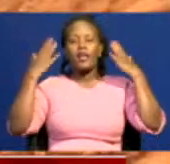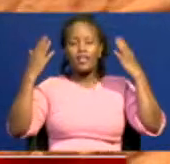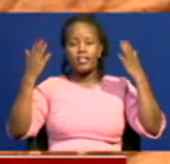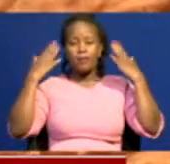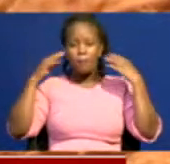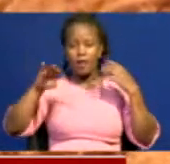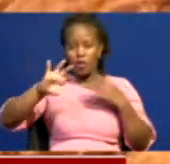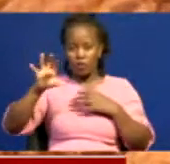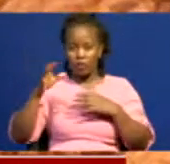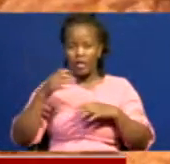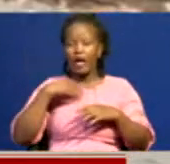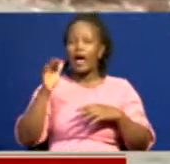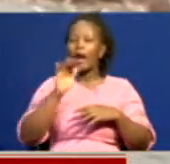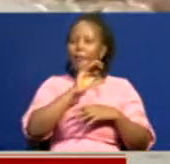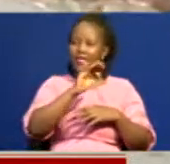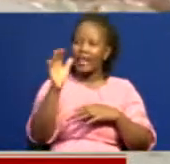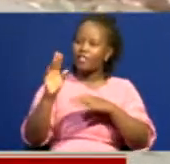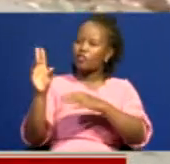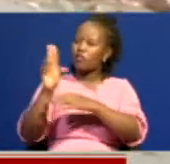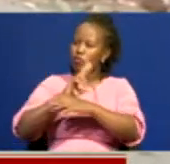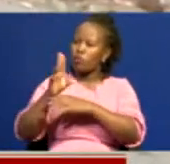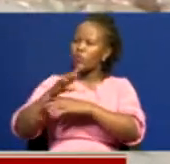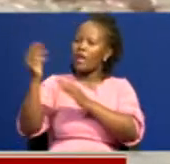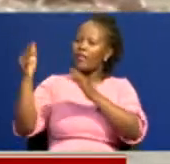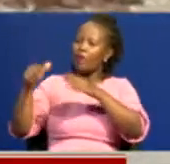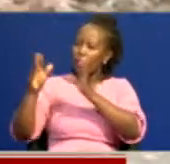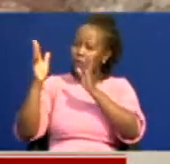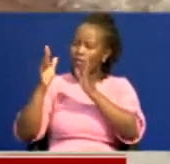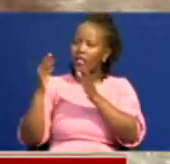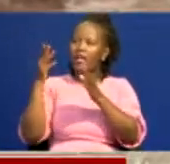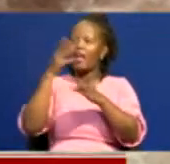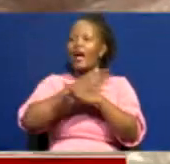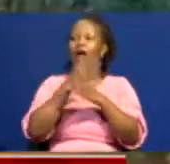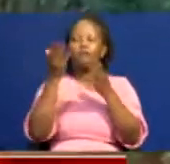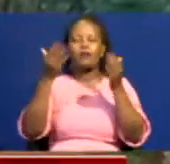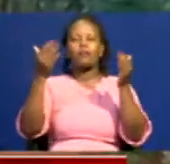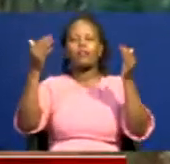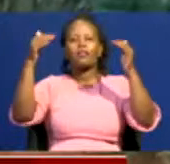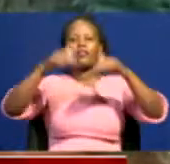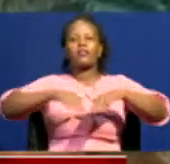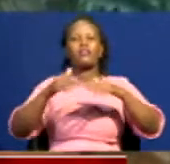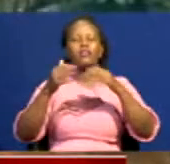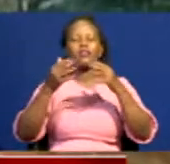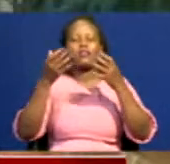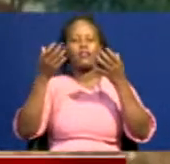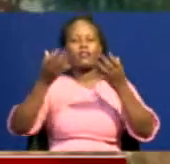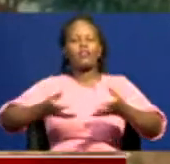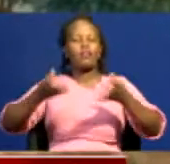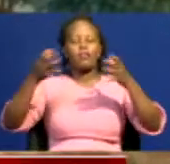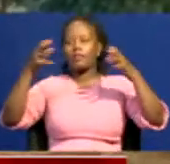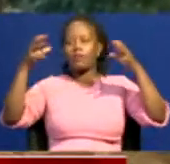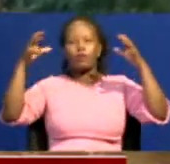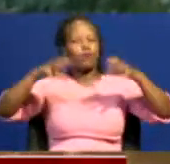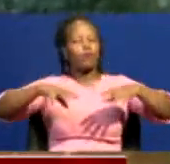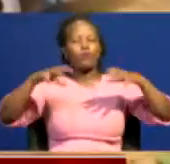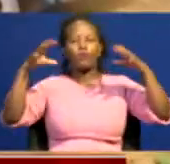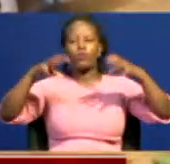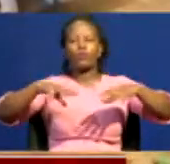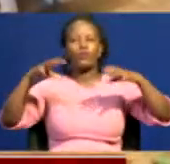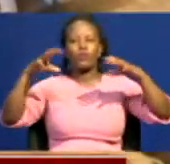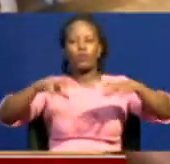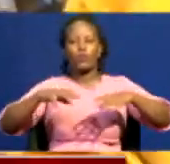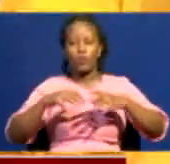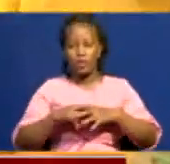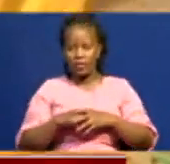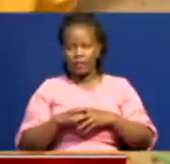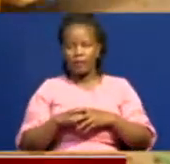are being advised to seek alternative routes after the highway was cut off by debris following last night's heavy downpour.